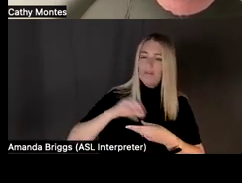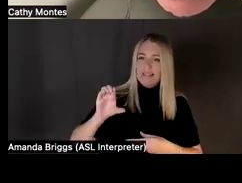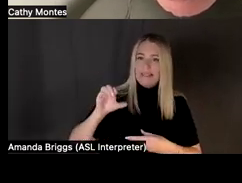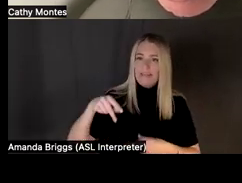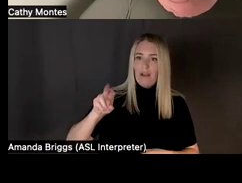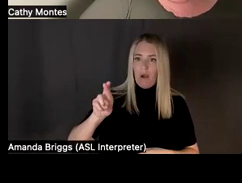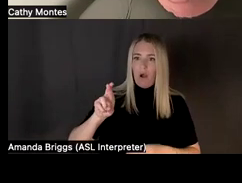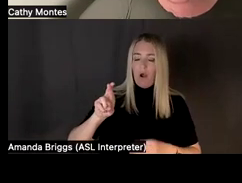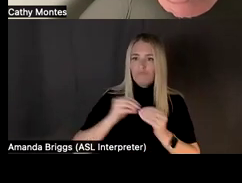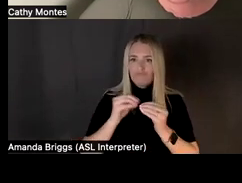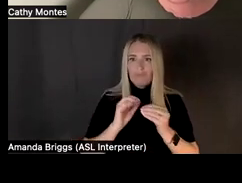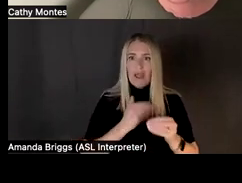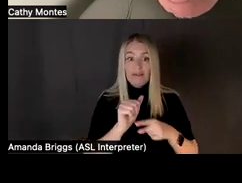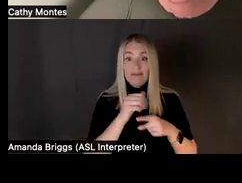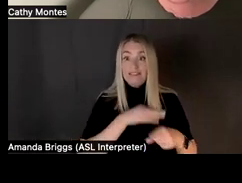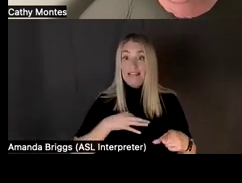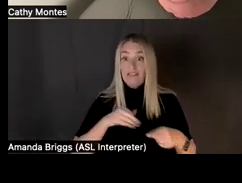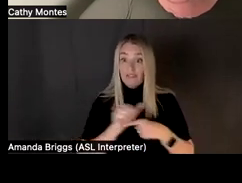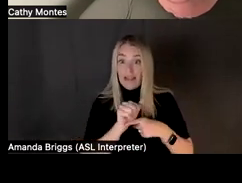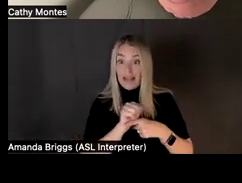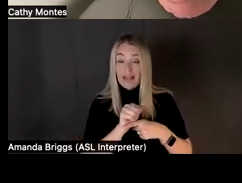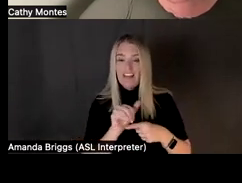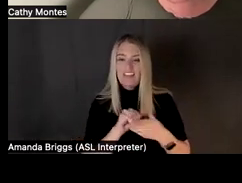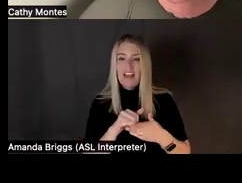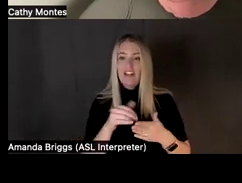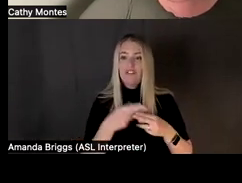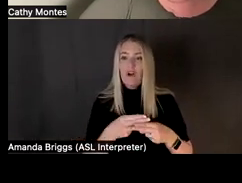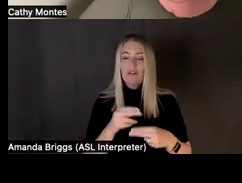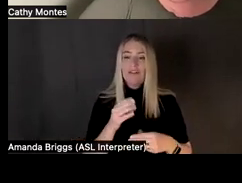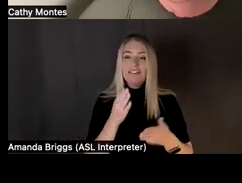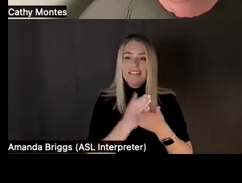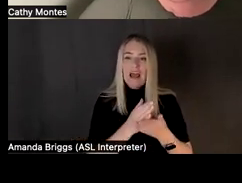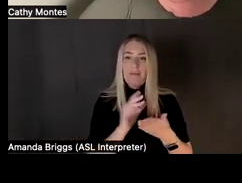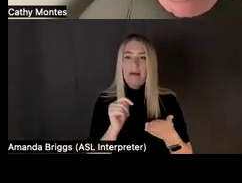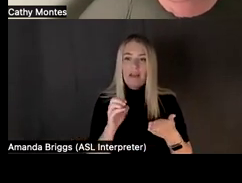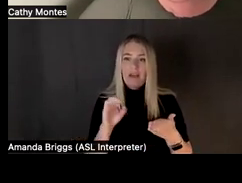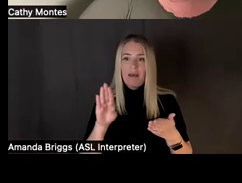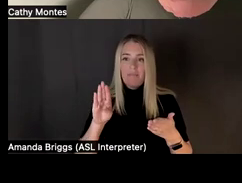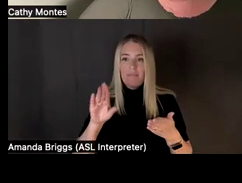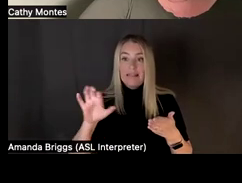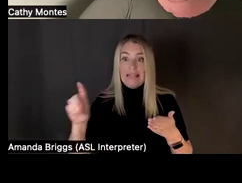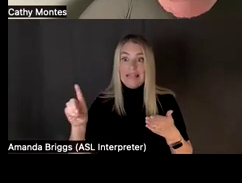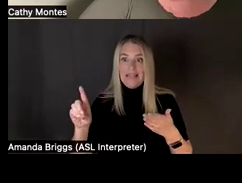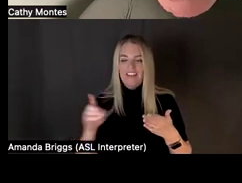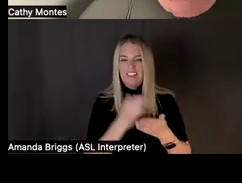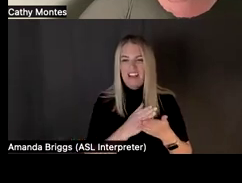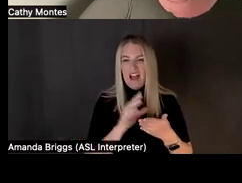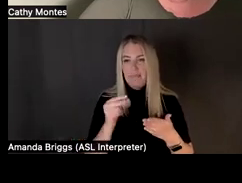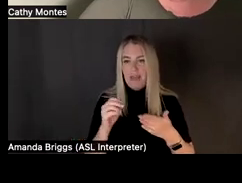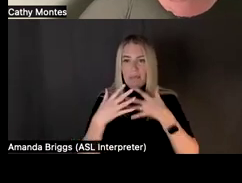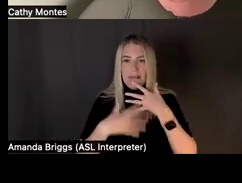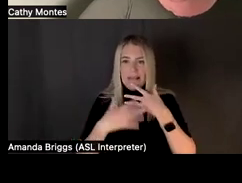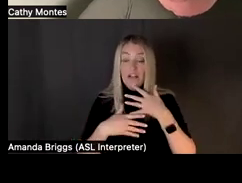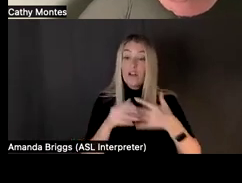into our staff training, which is a protocol called Stop the Bleed. So all of our staff members now are trained, in addition to the